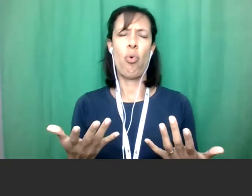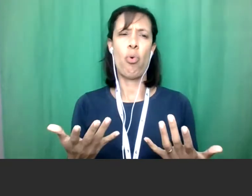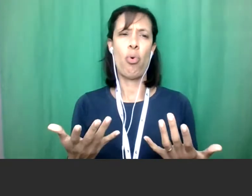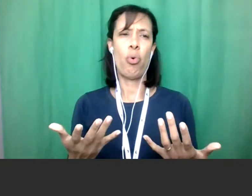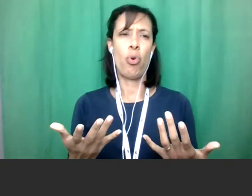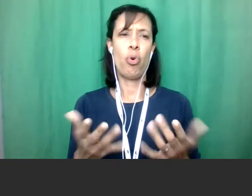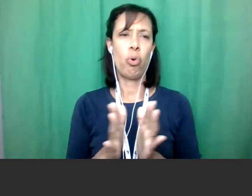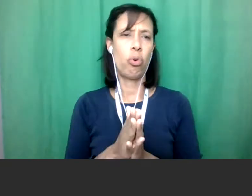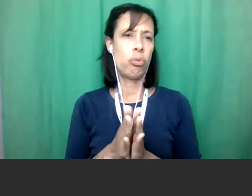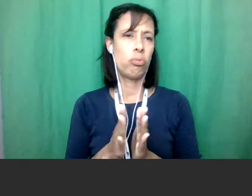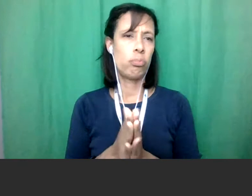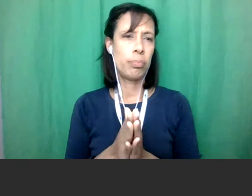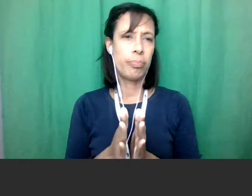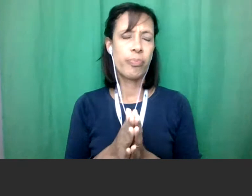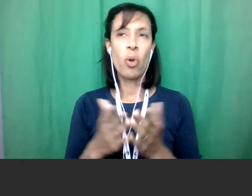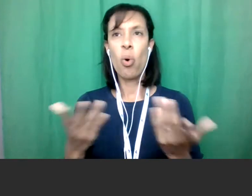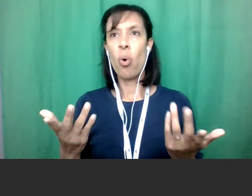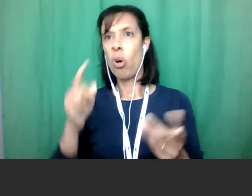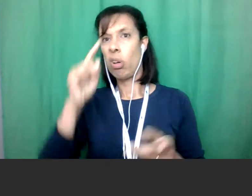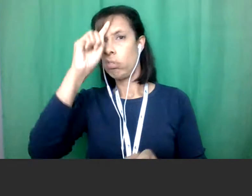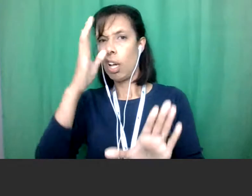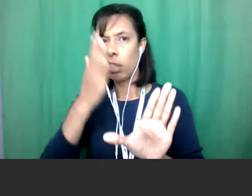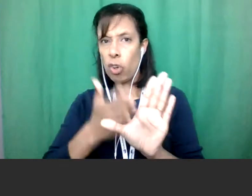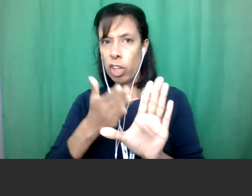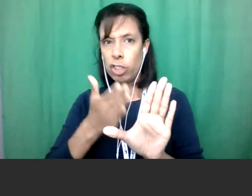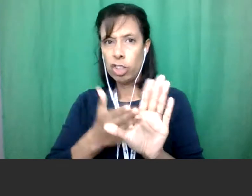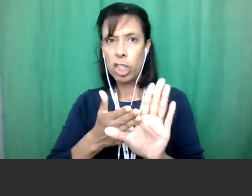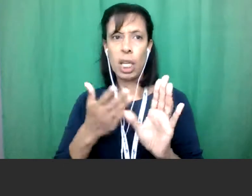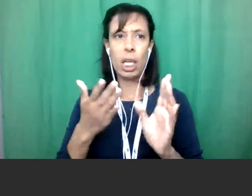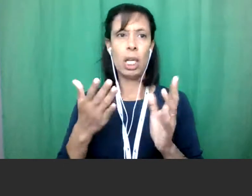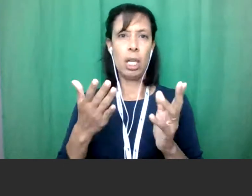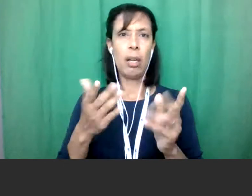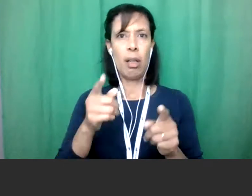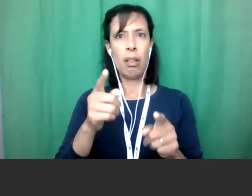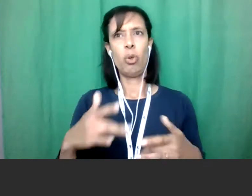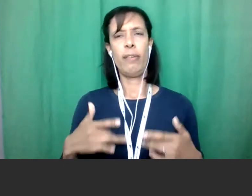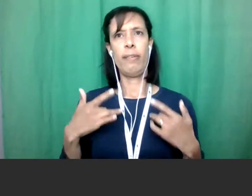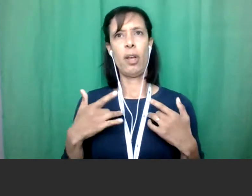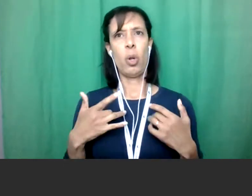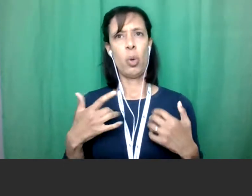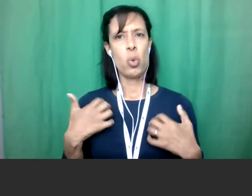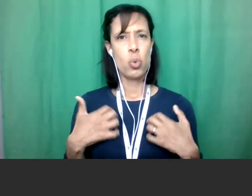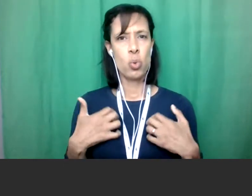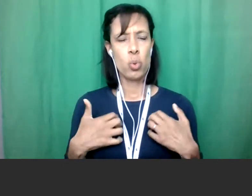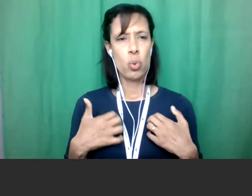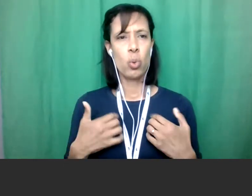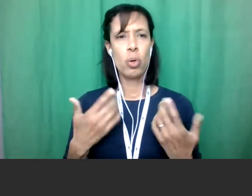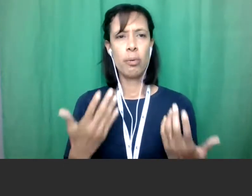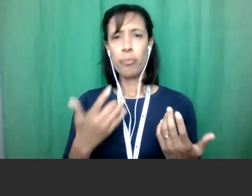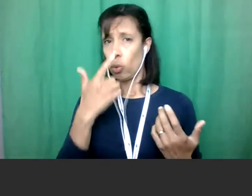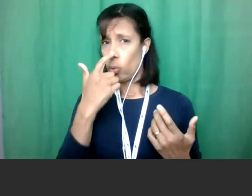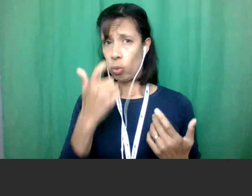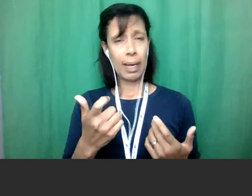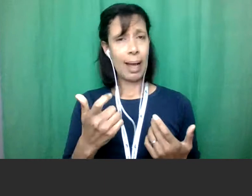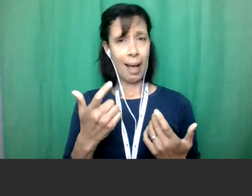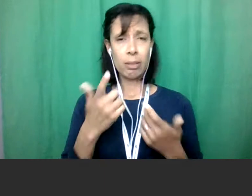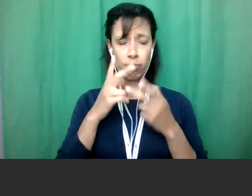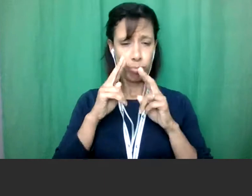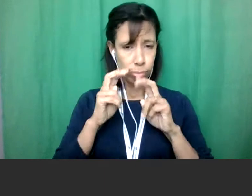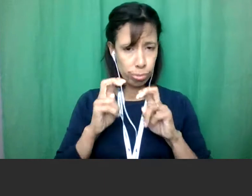an element of psychology that you've looked at before that really interests you, you could look into that